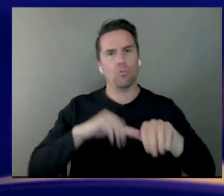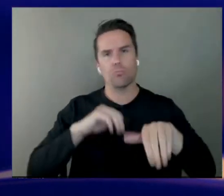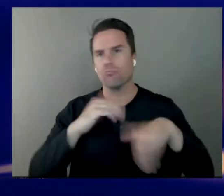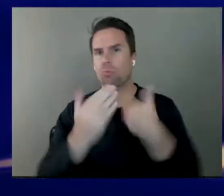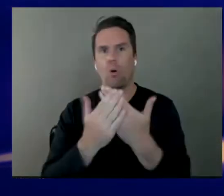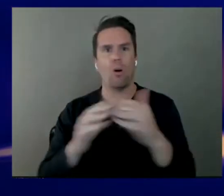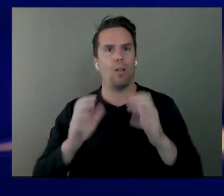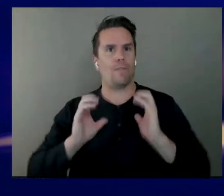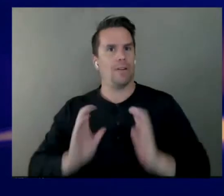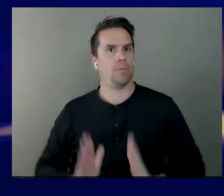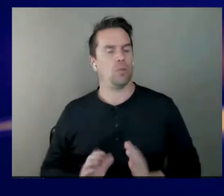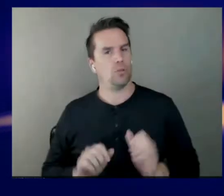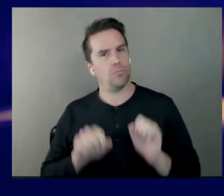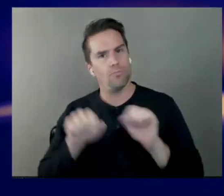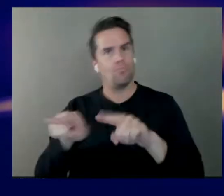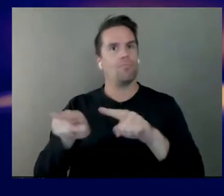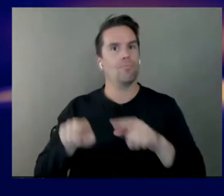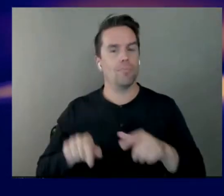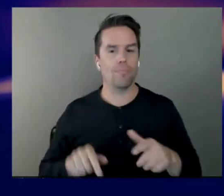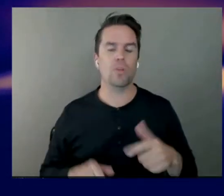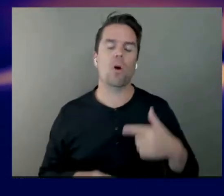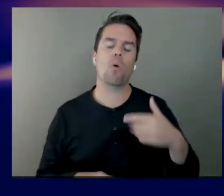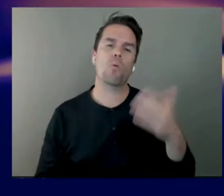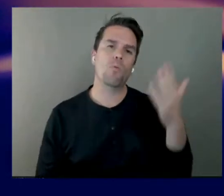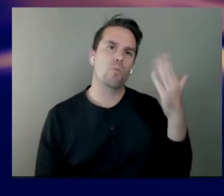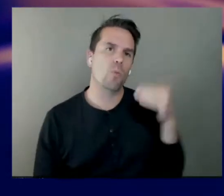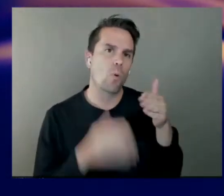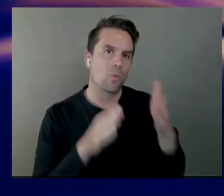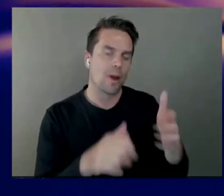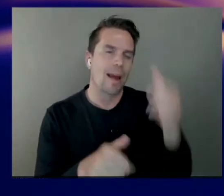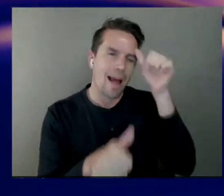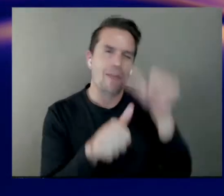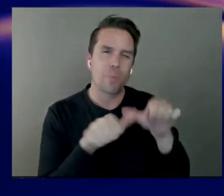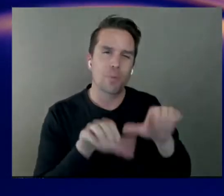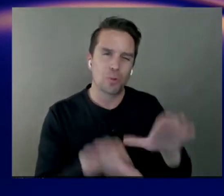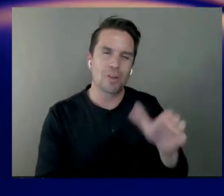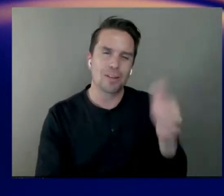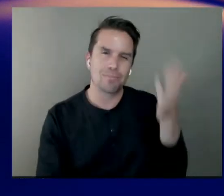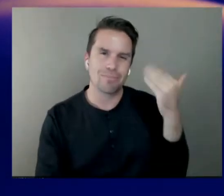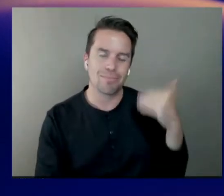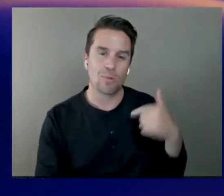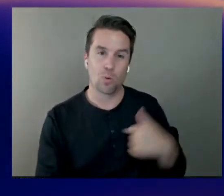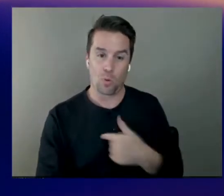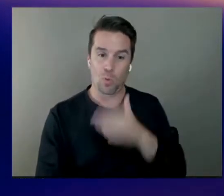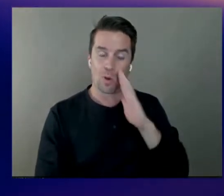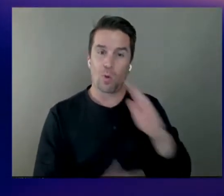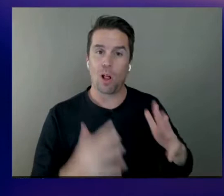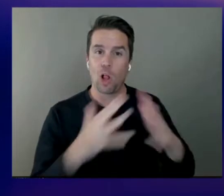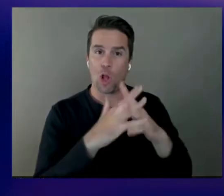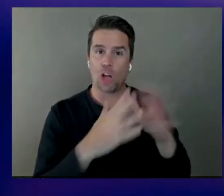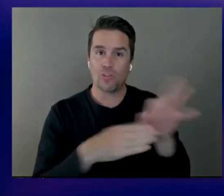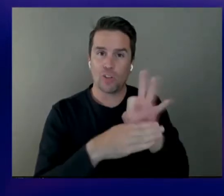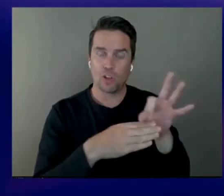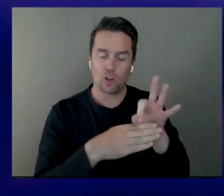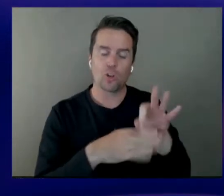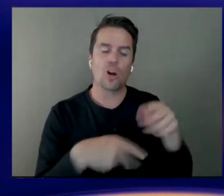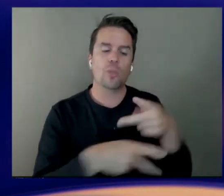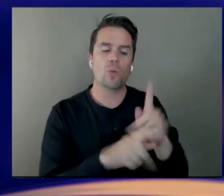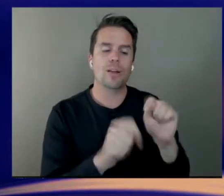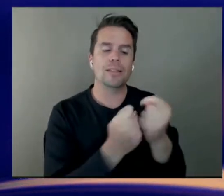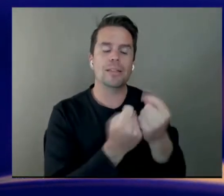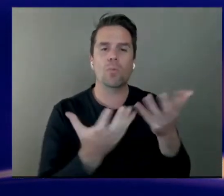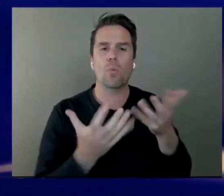things, and I remember doing it this way, was we're going to launch a feature, and our product team wants to launch it on Friday night at 10